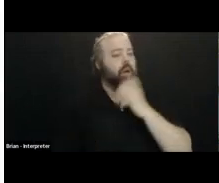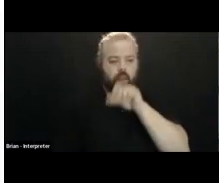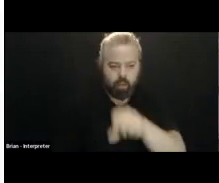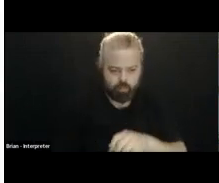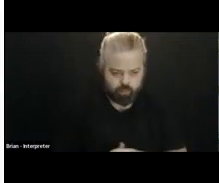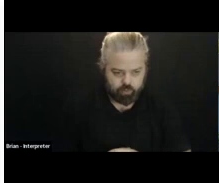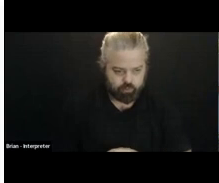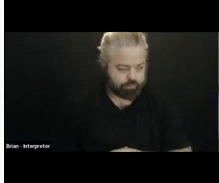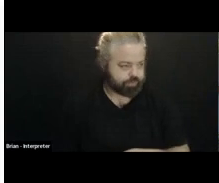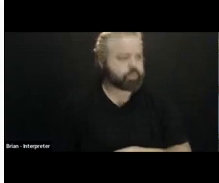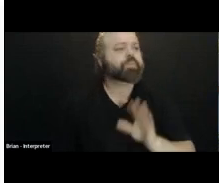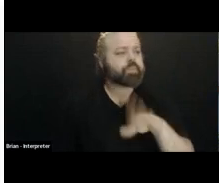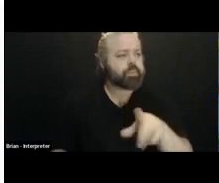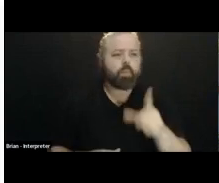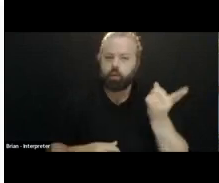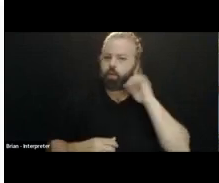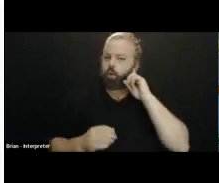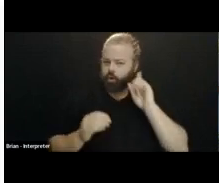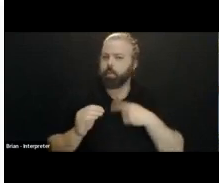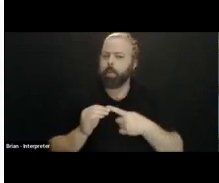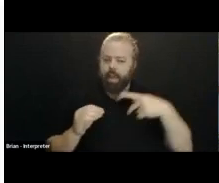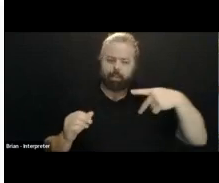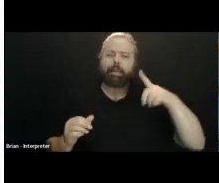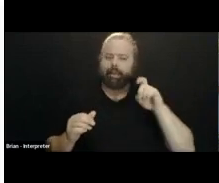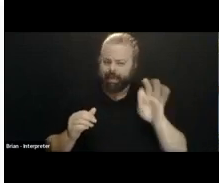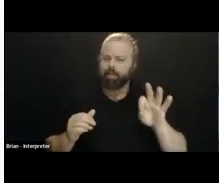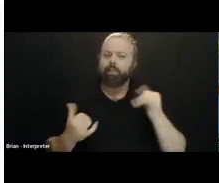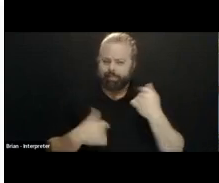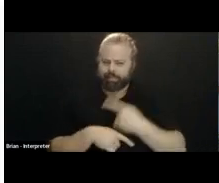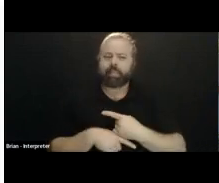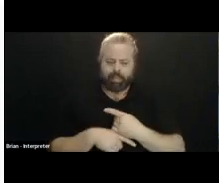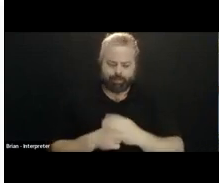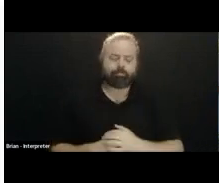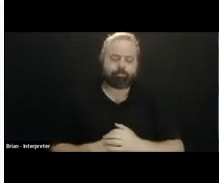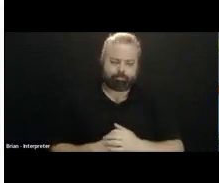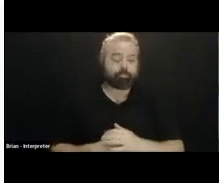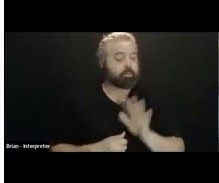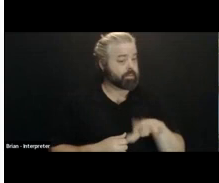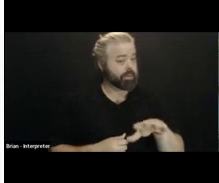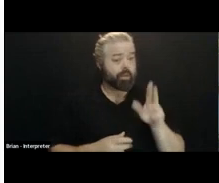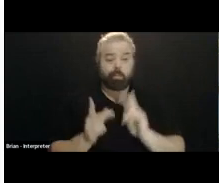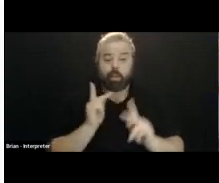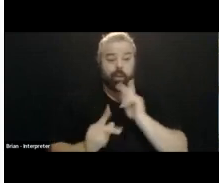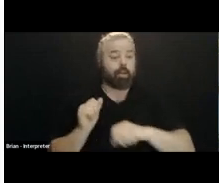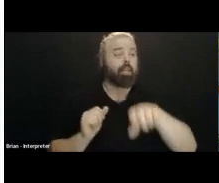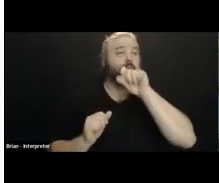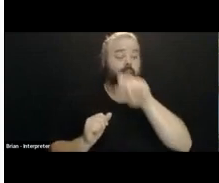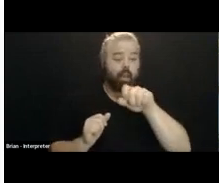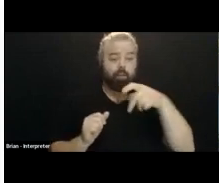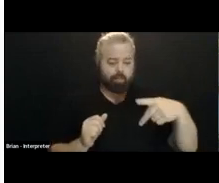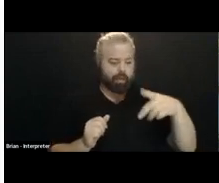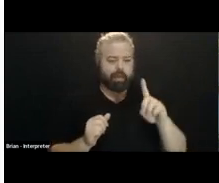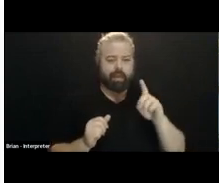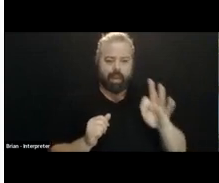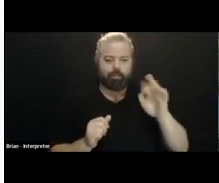And then you've heard about PDFs earlier, and folks love PDFs when they are creating documents. They